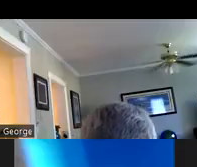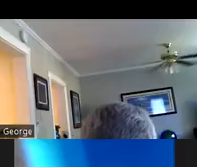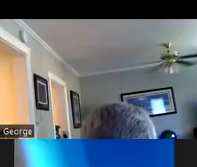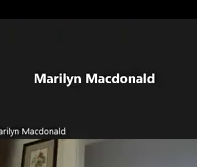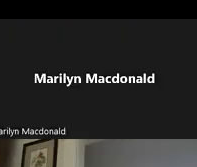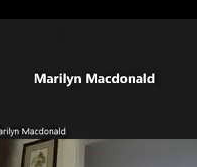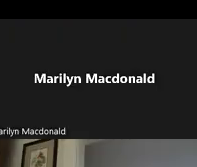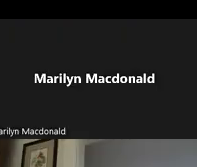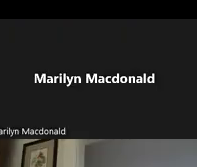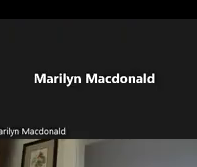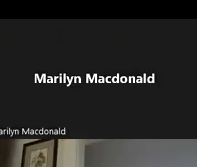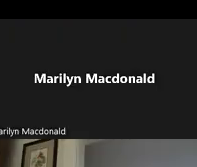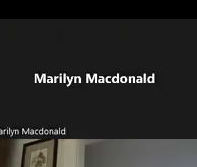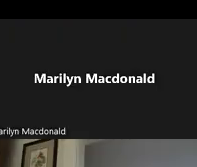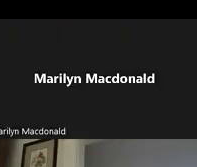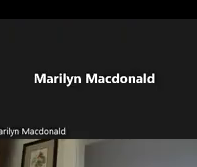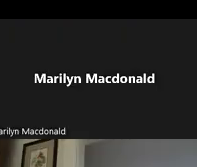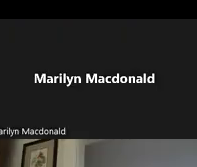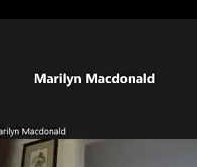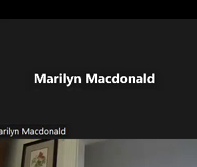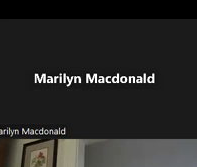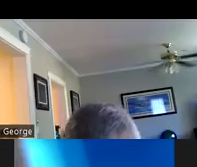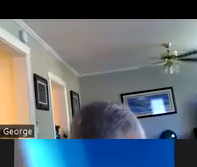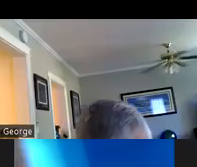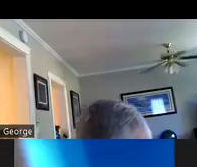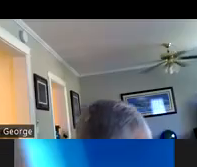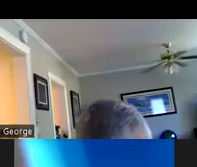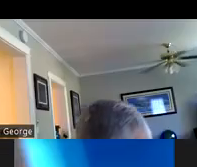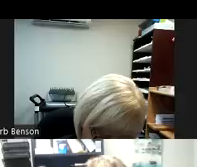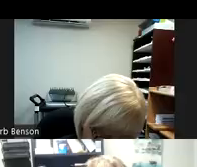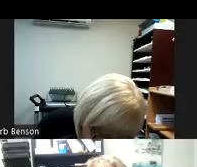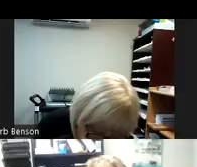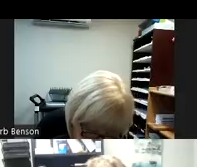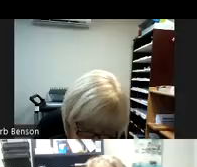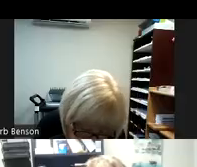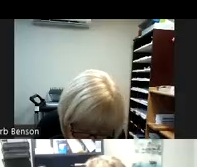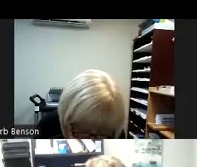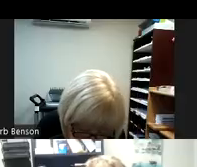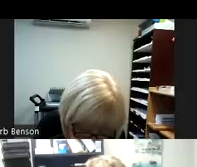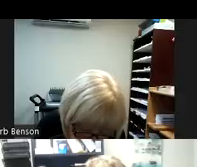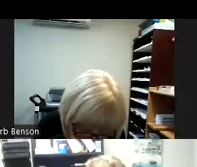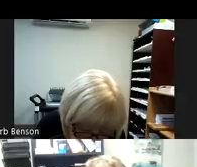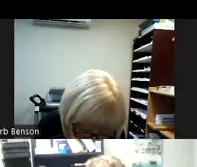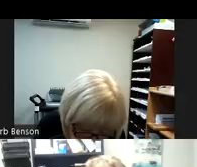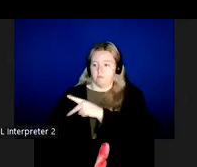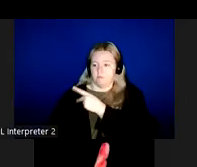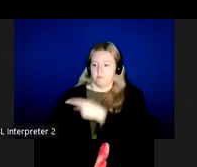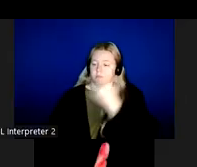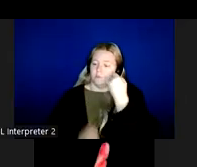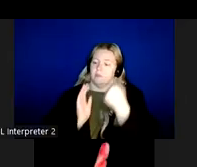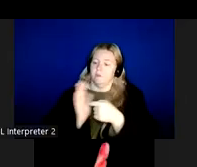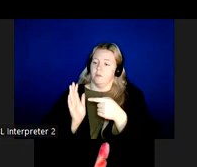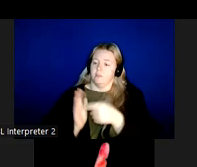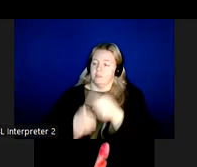for system-wide holds. You're able to borrow across the province. So if you see a resource that you would